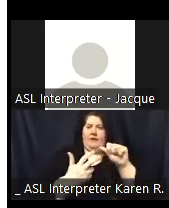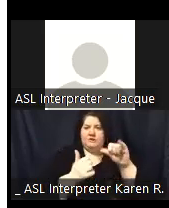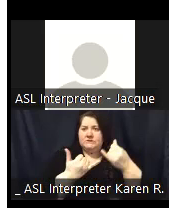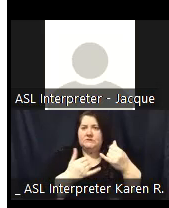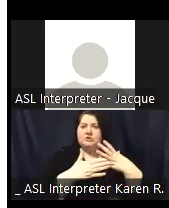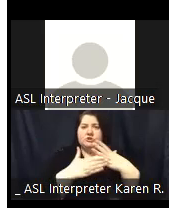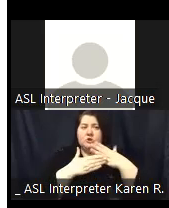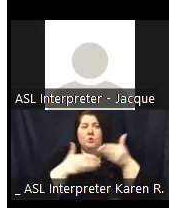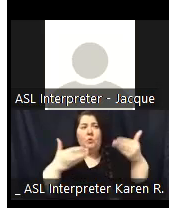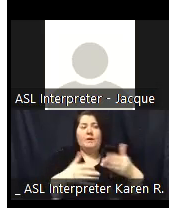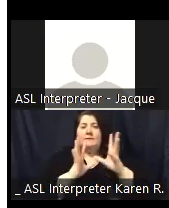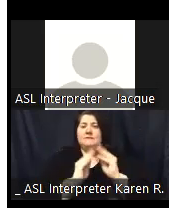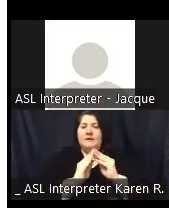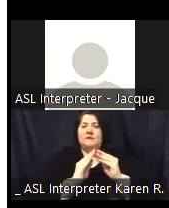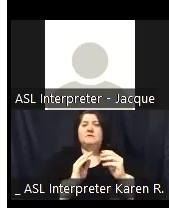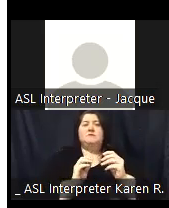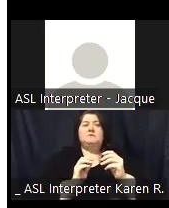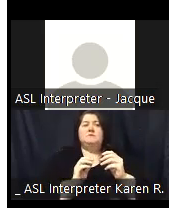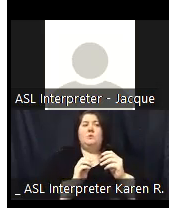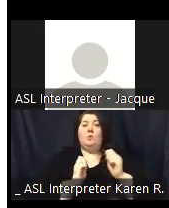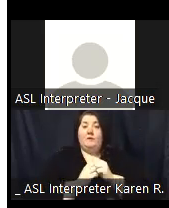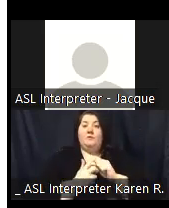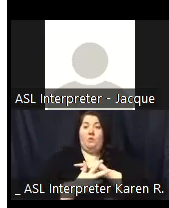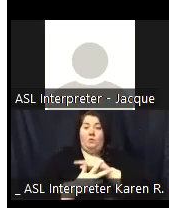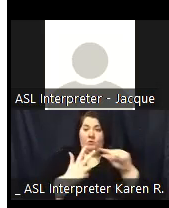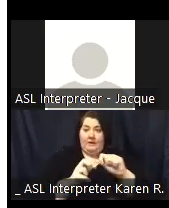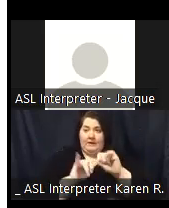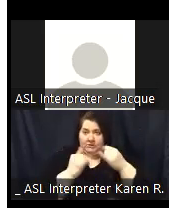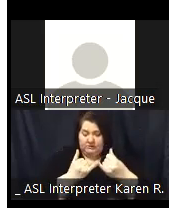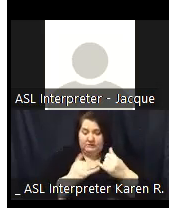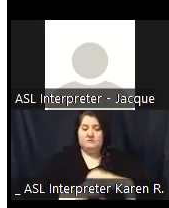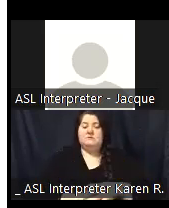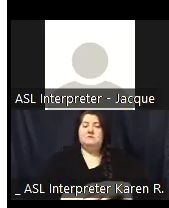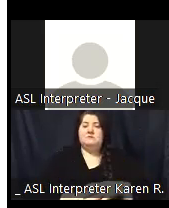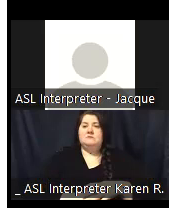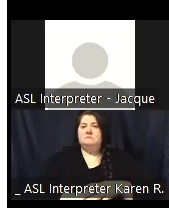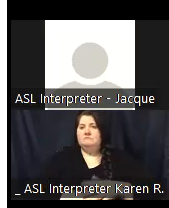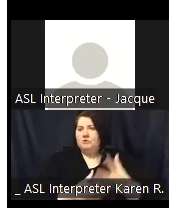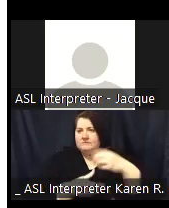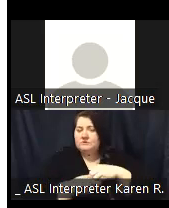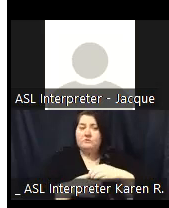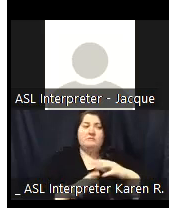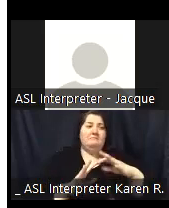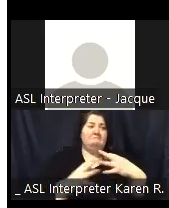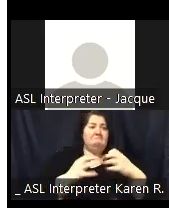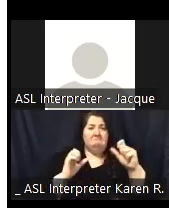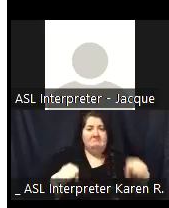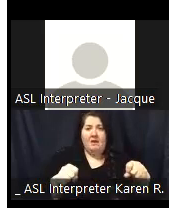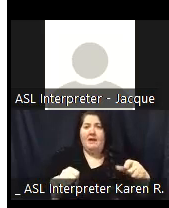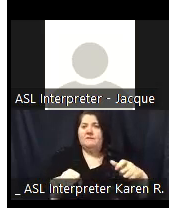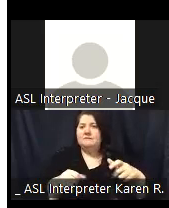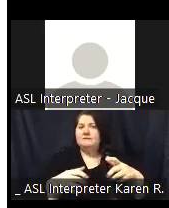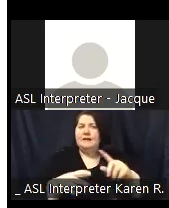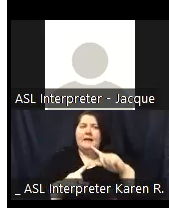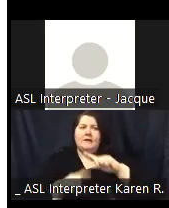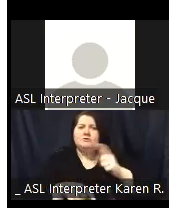the welcome session with those 3 agencies participating, so that the family can get any